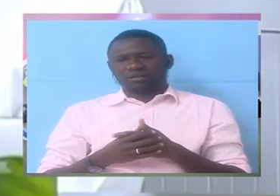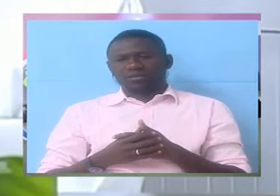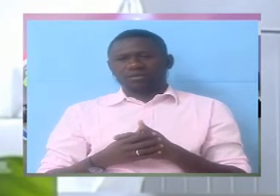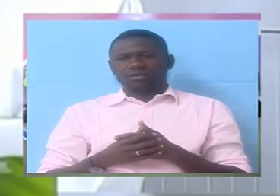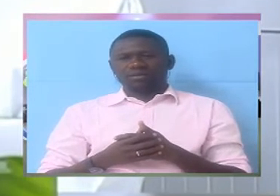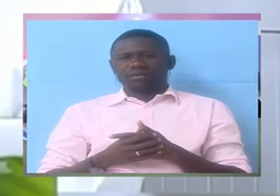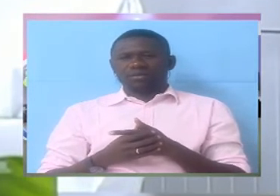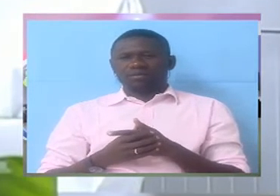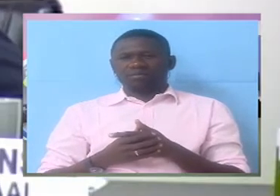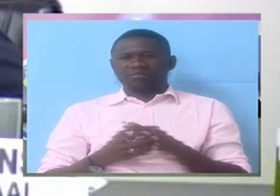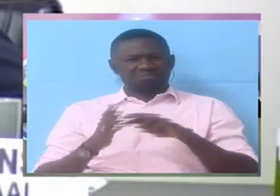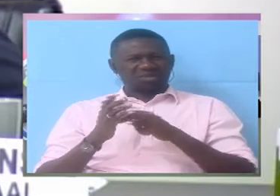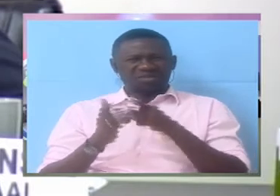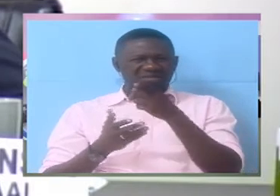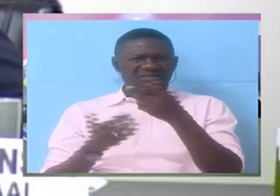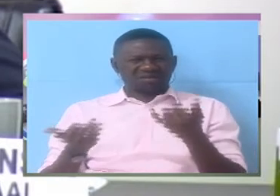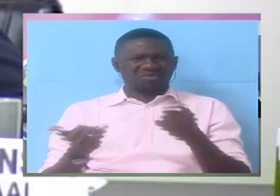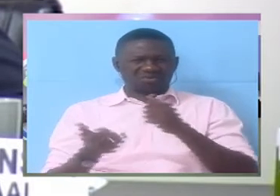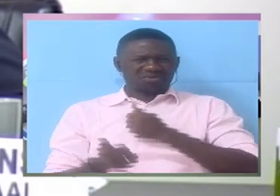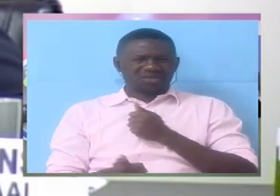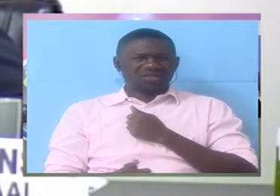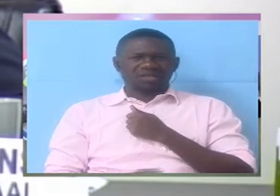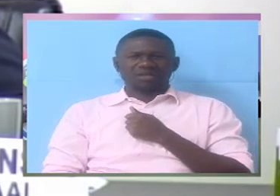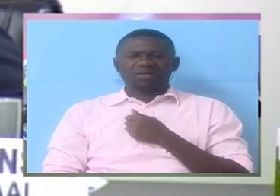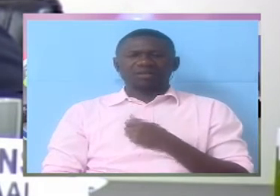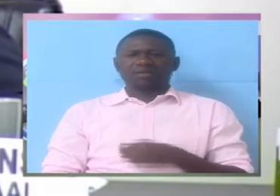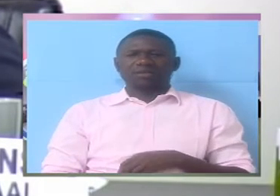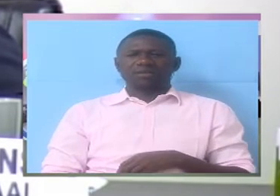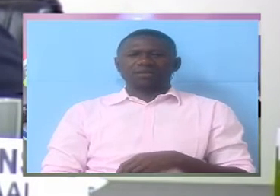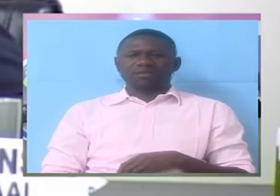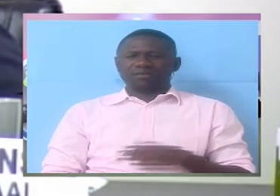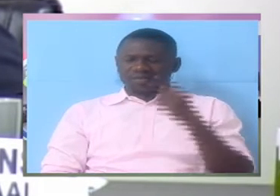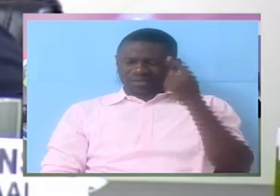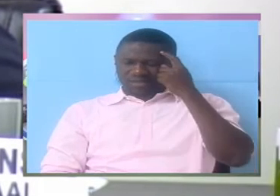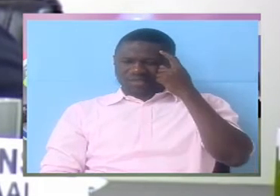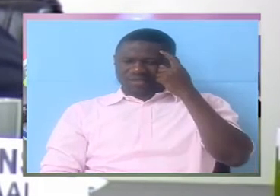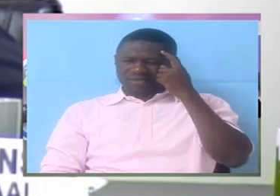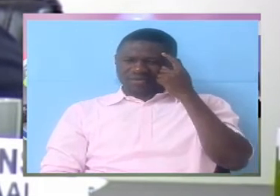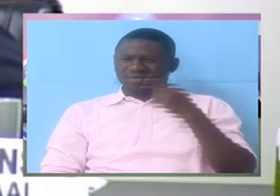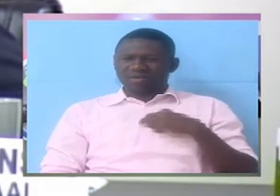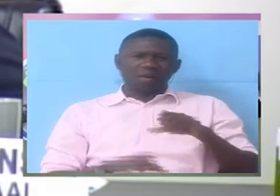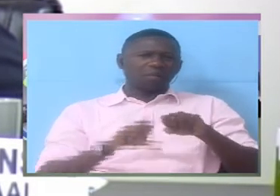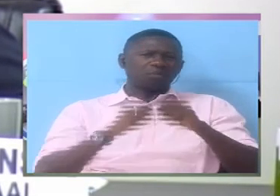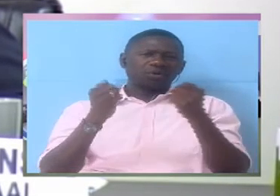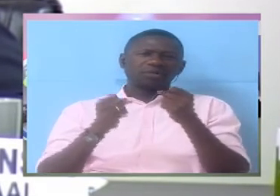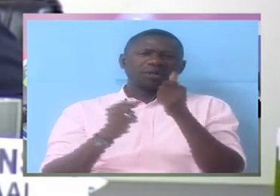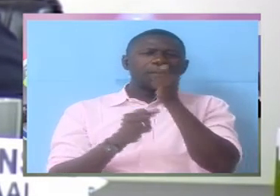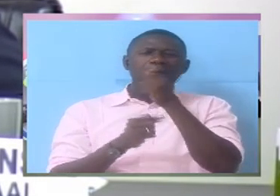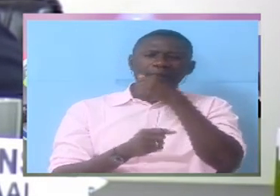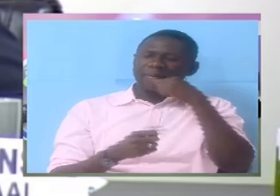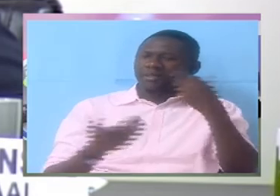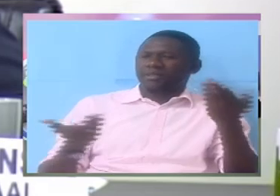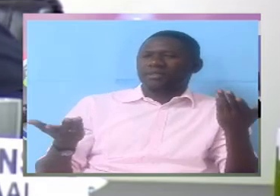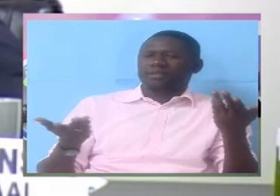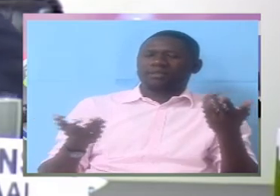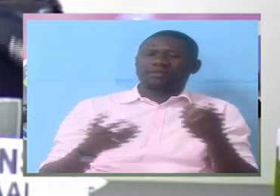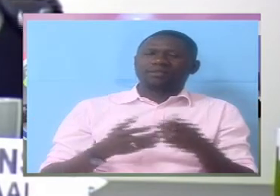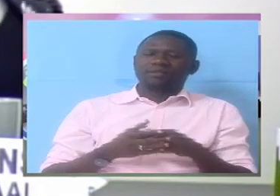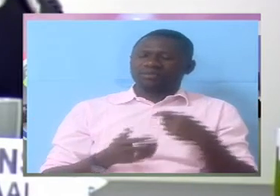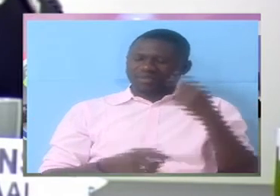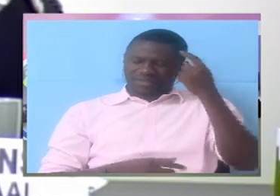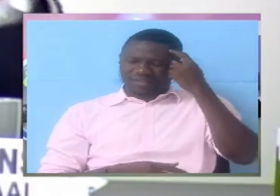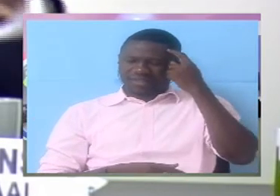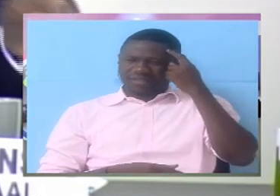You got scared. You realize that you have broken the omerta. You realize that you